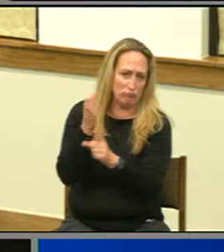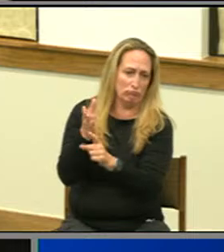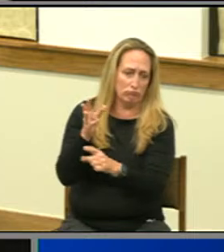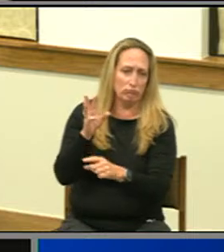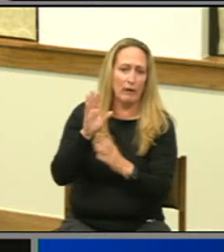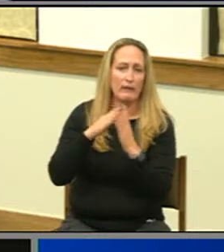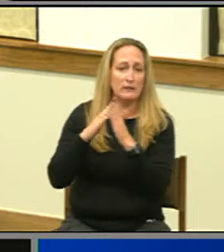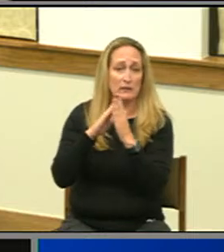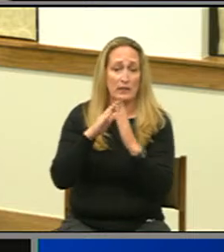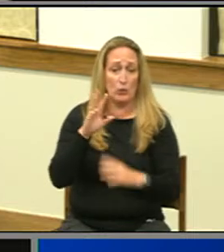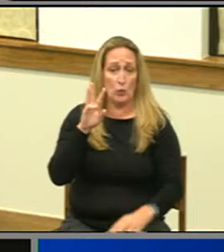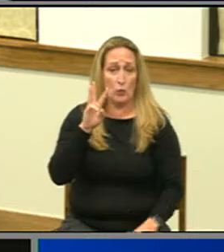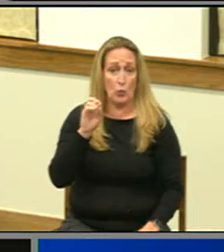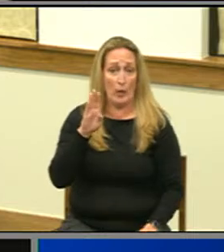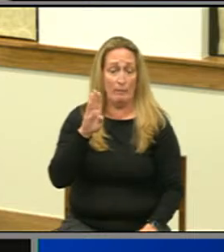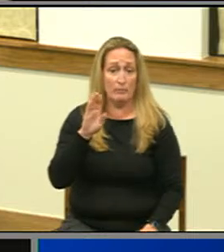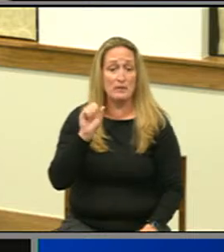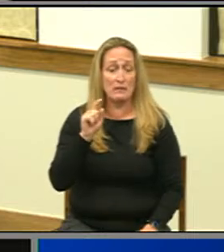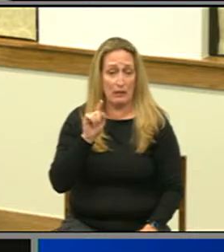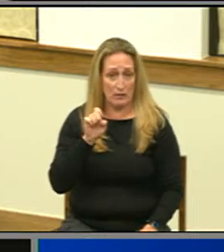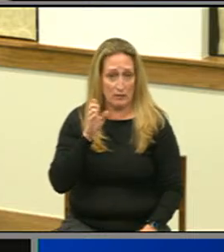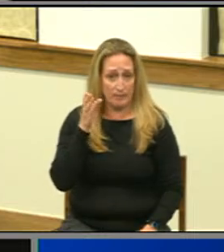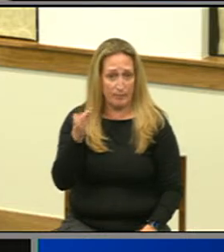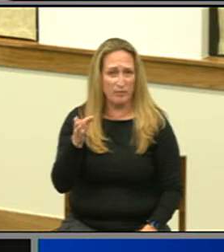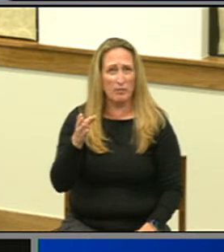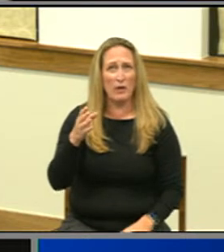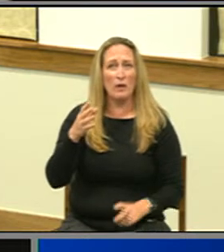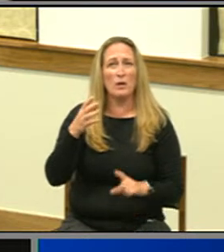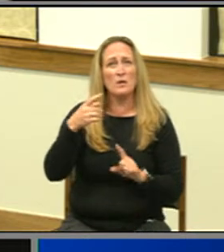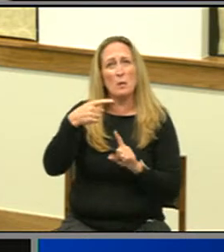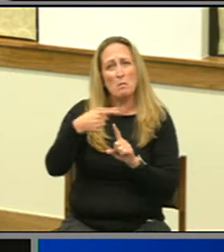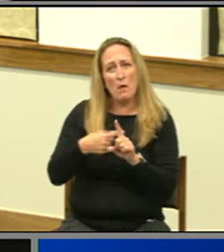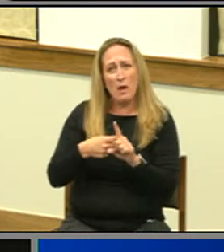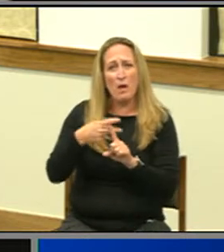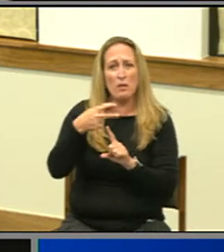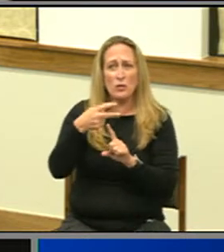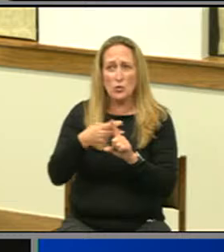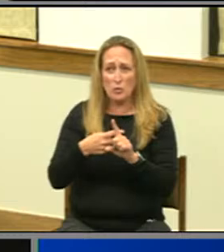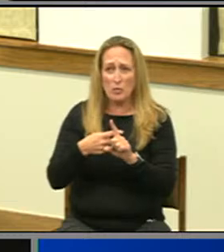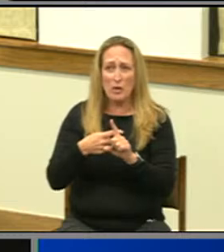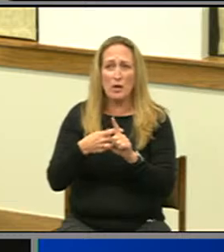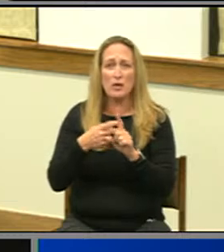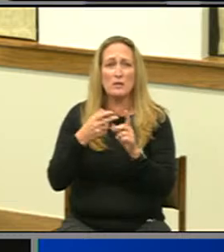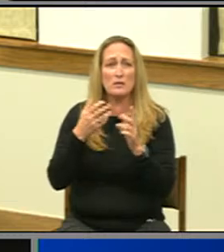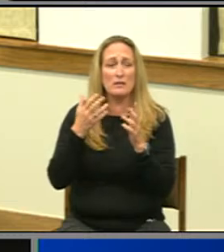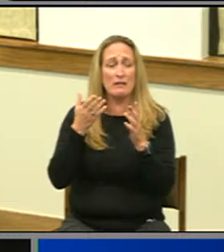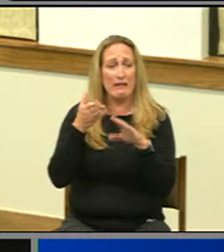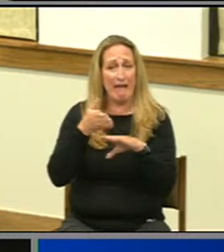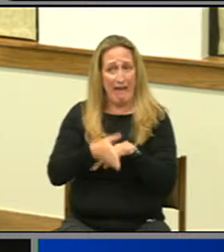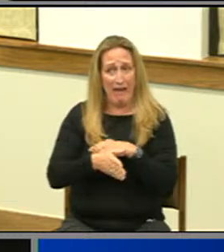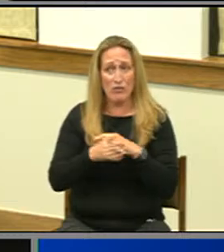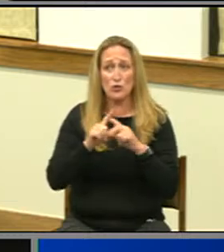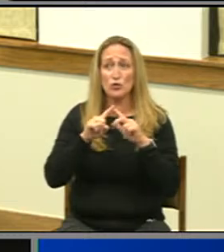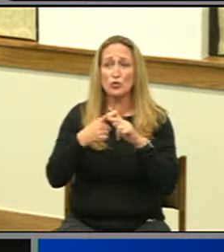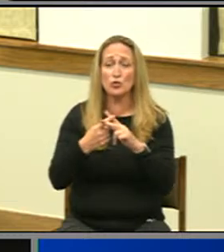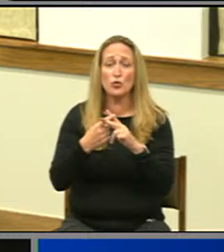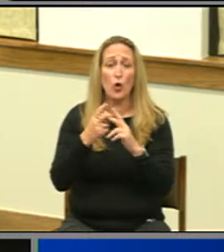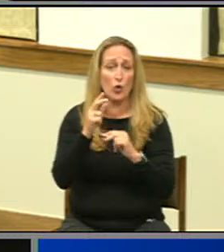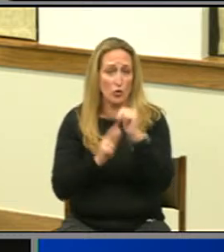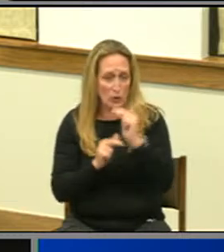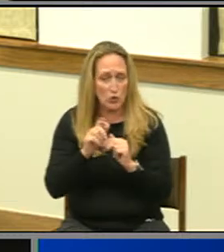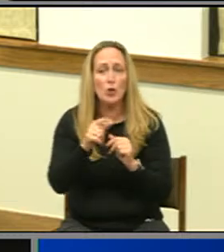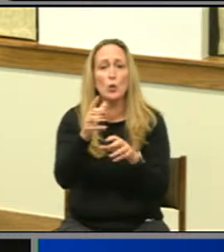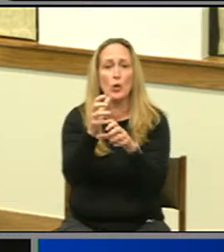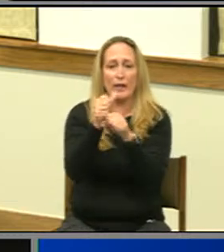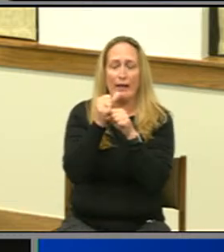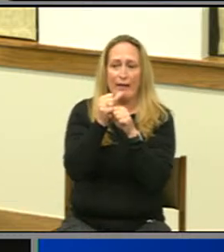city website. So about a month or 2 months before the actual start of construction, you will